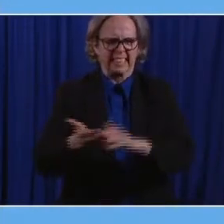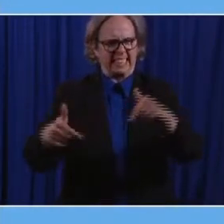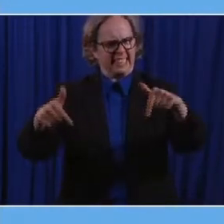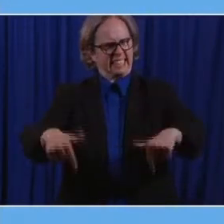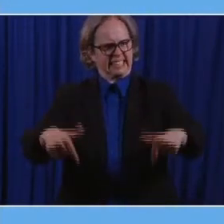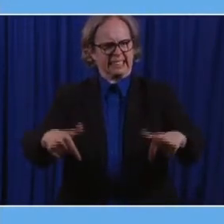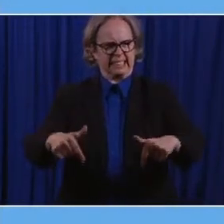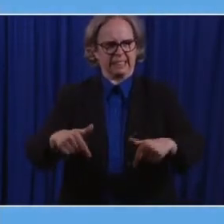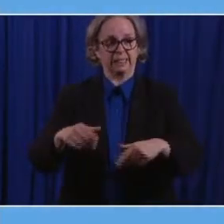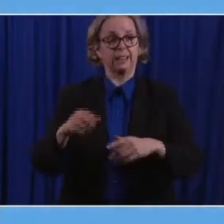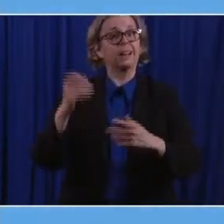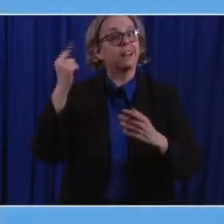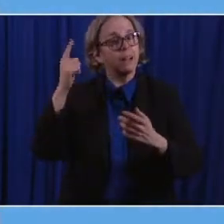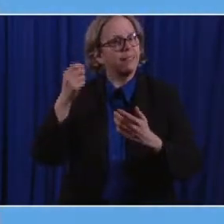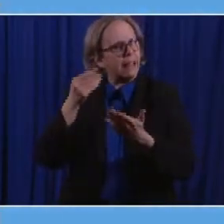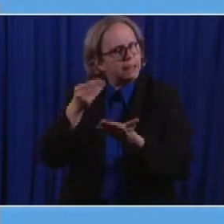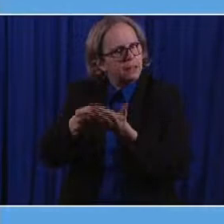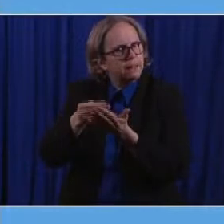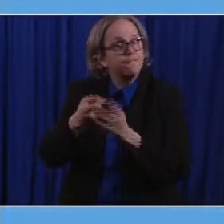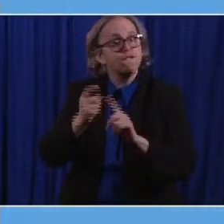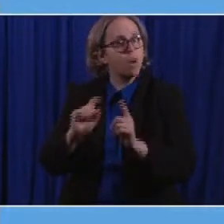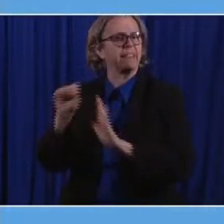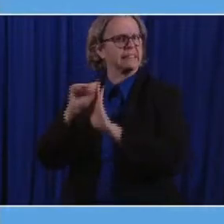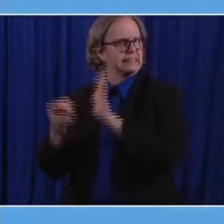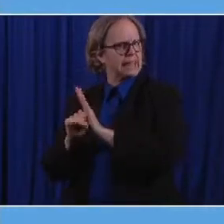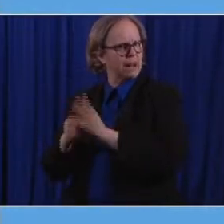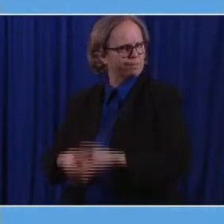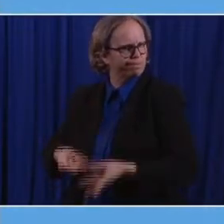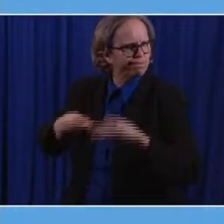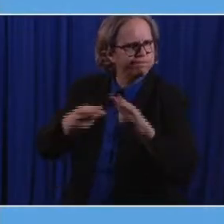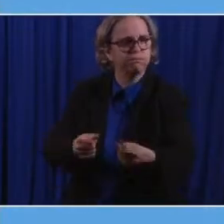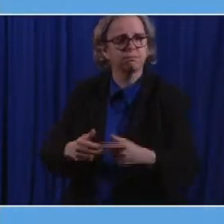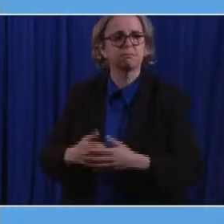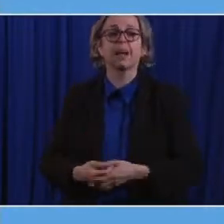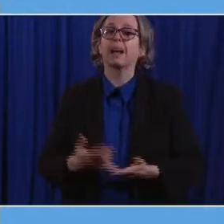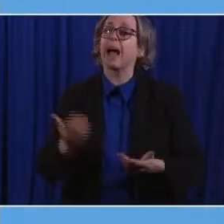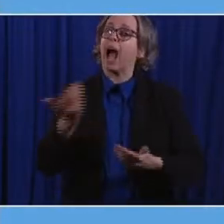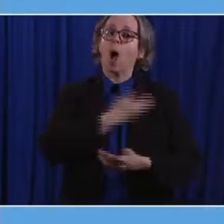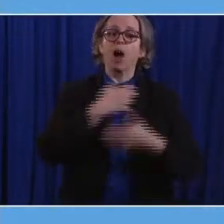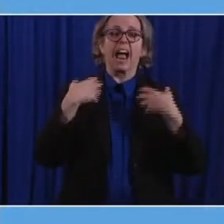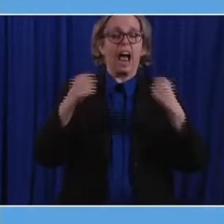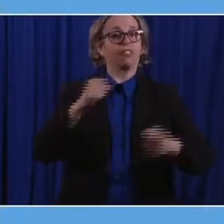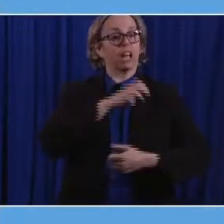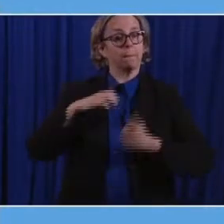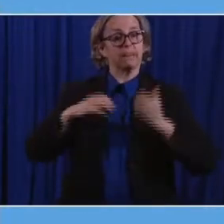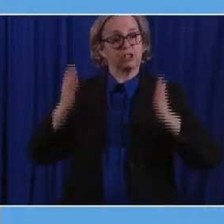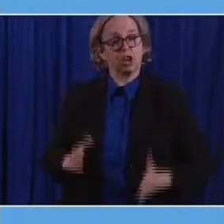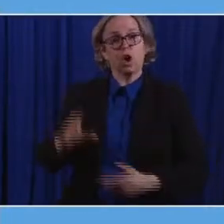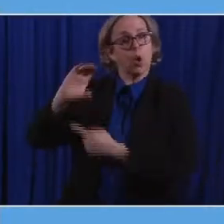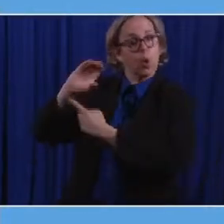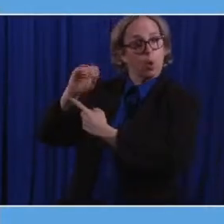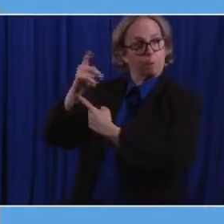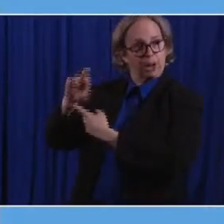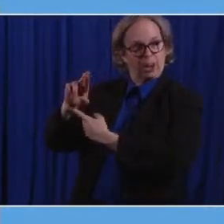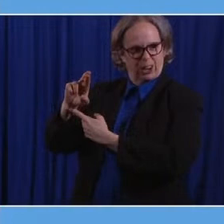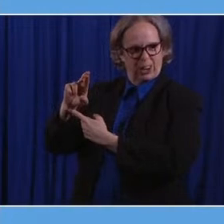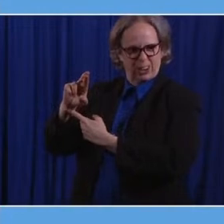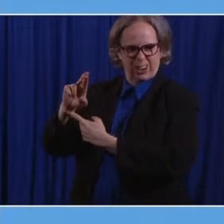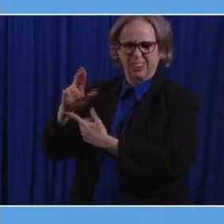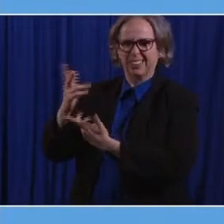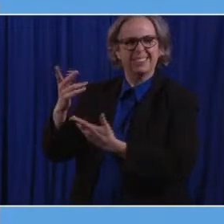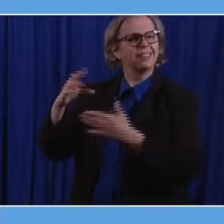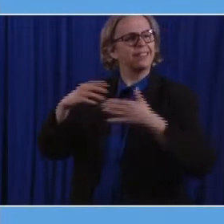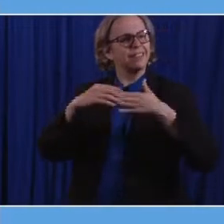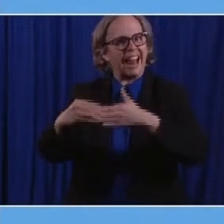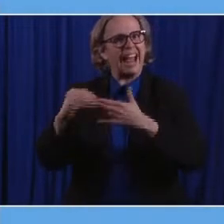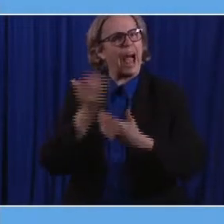program. Health Commissioner Jeff Cooper took us on a tour of the site earlier this afternoon, and what you're seeing now is some of the video from that. To